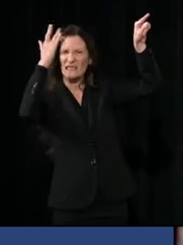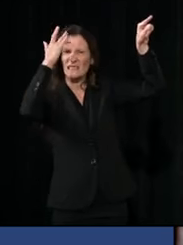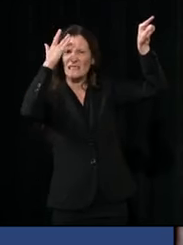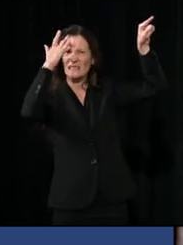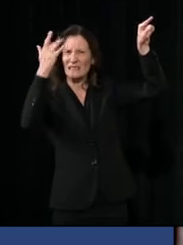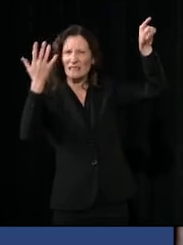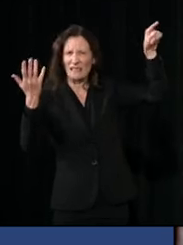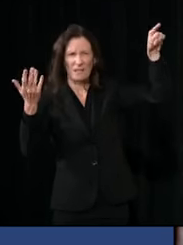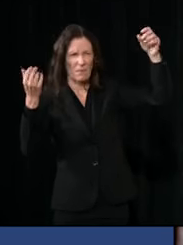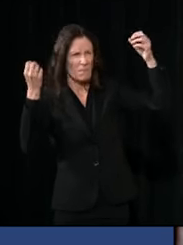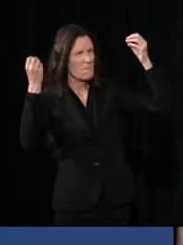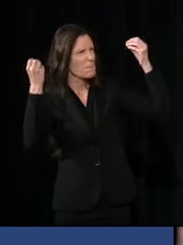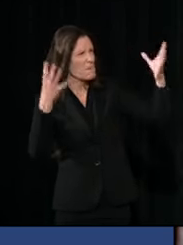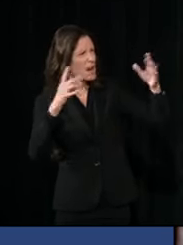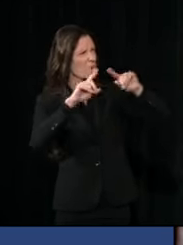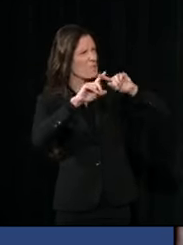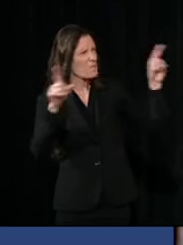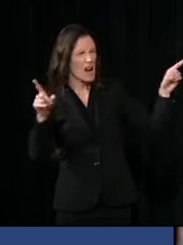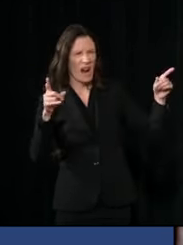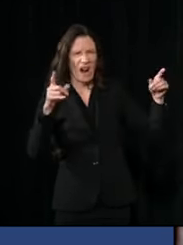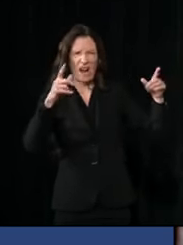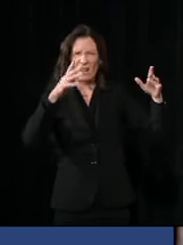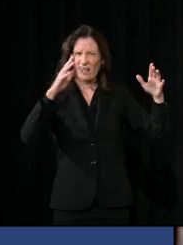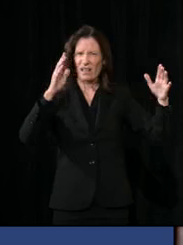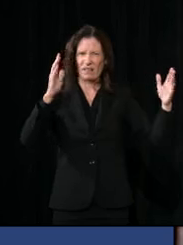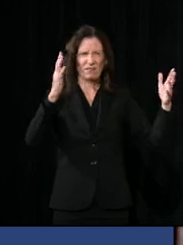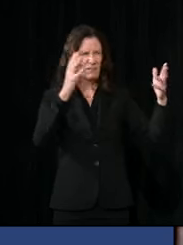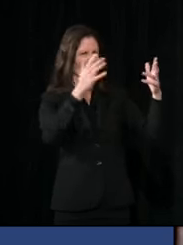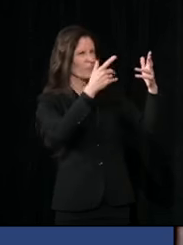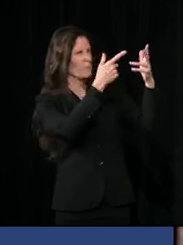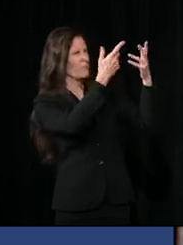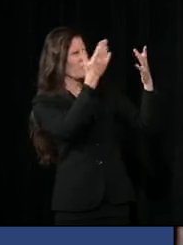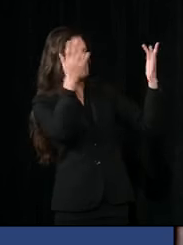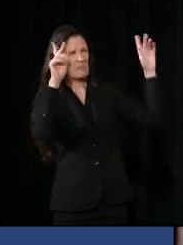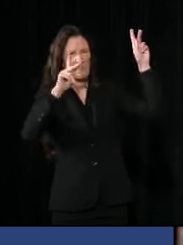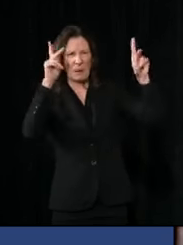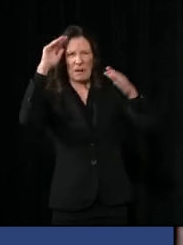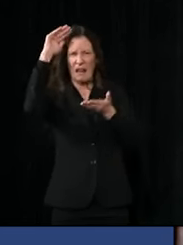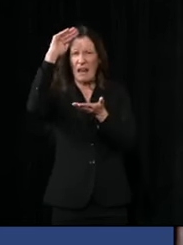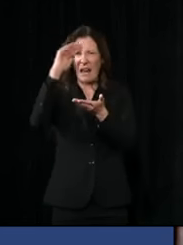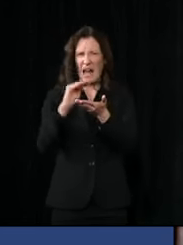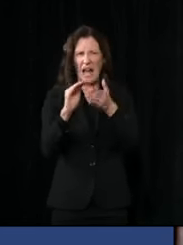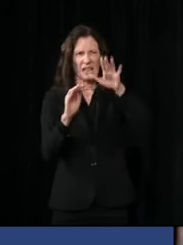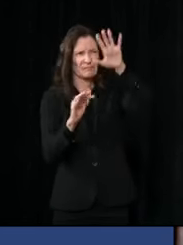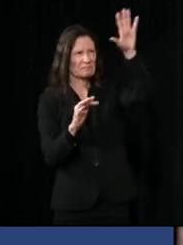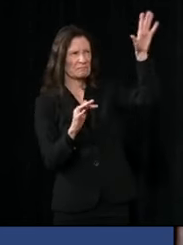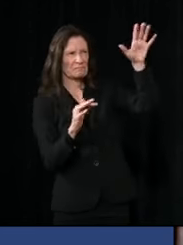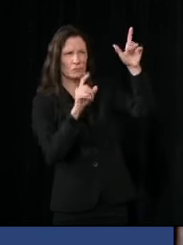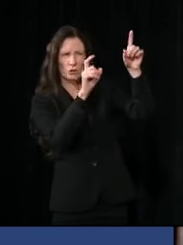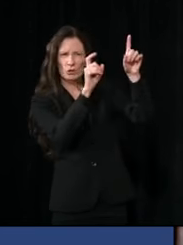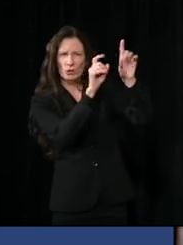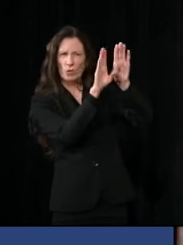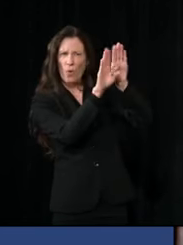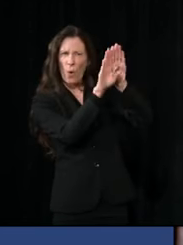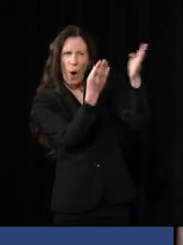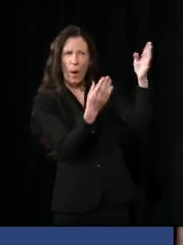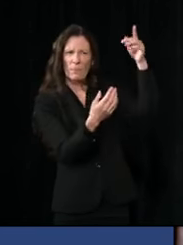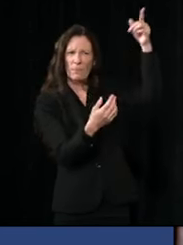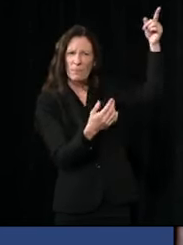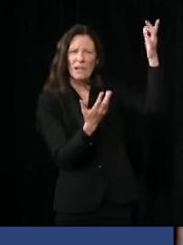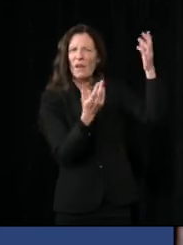of the places that are more hotspots. What do you think about that? It's again a very good point, and I think